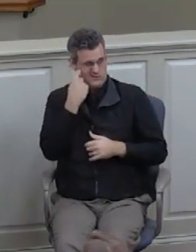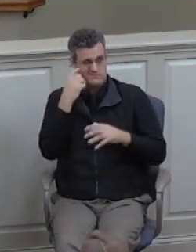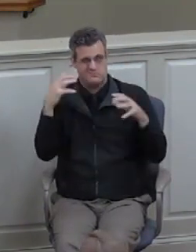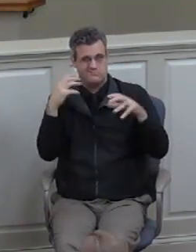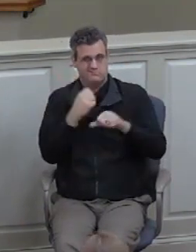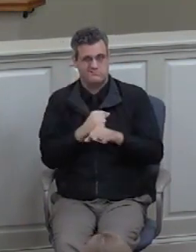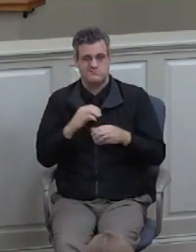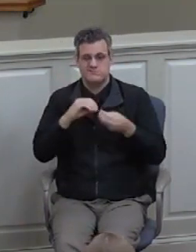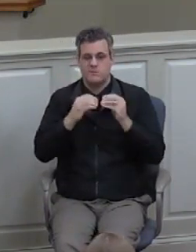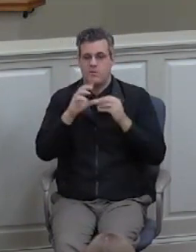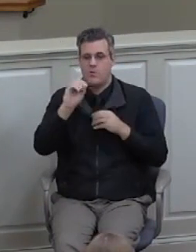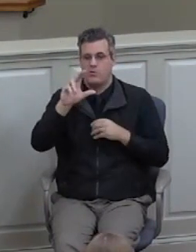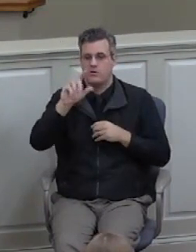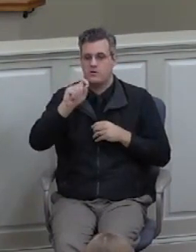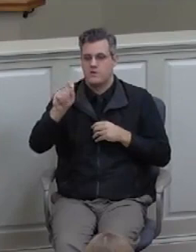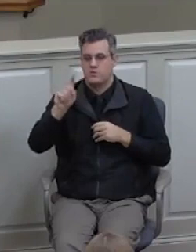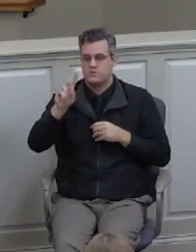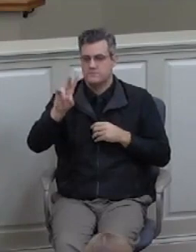Number